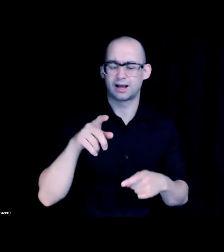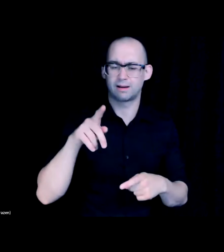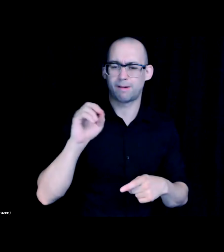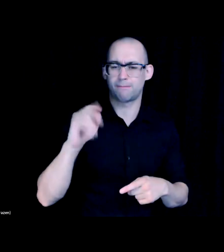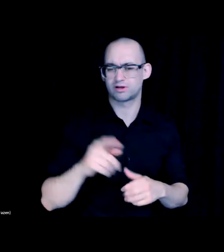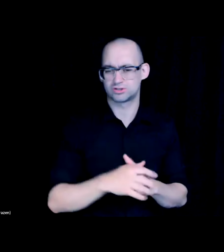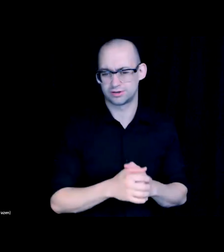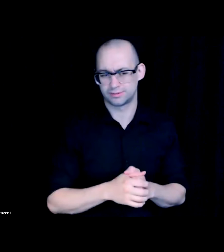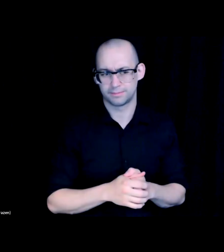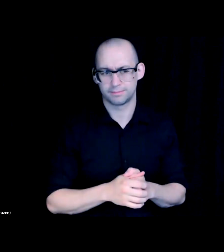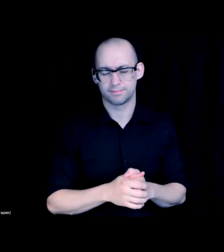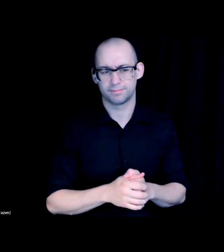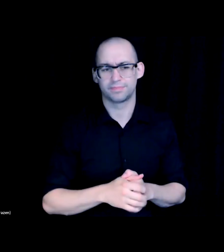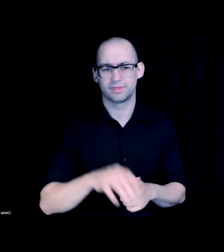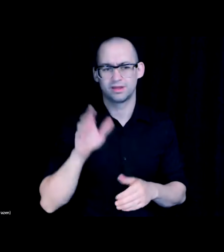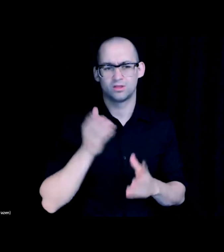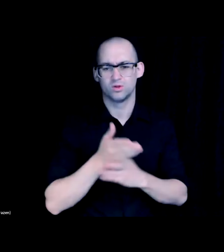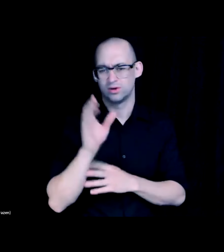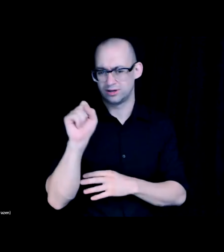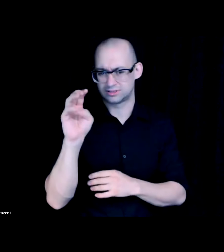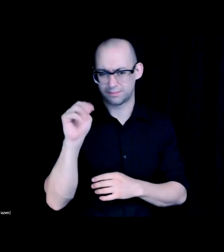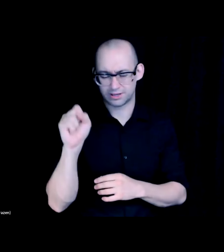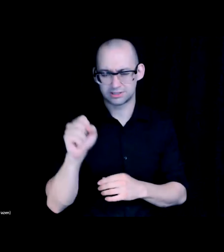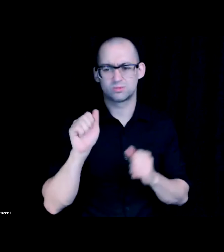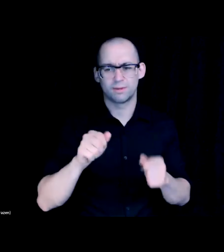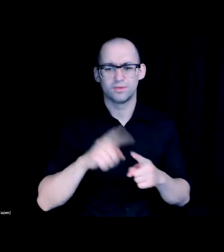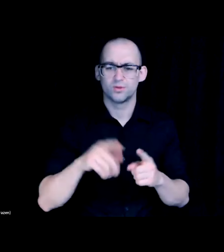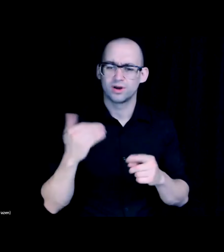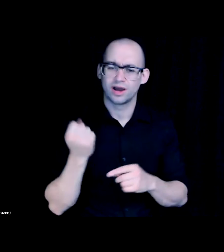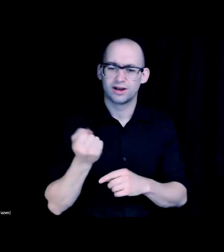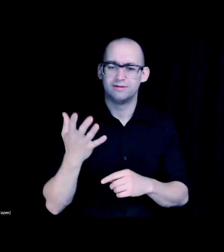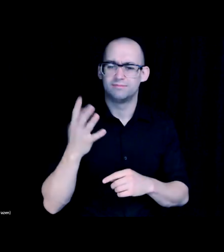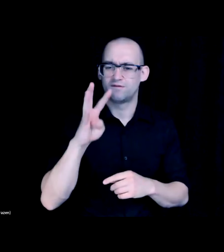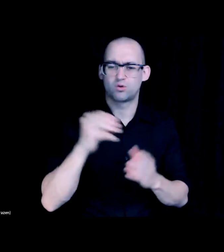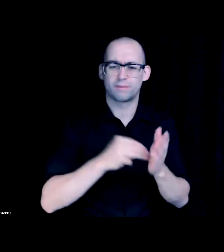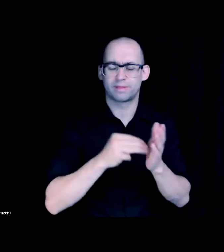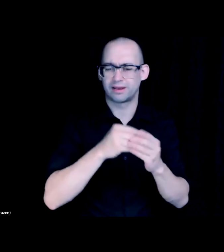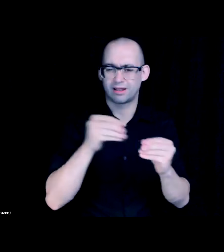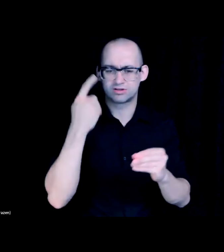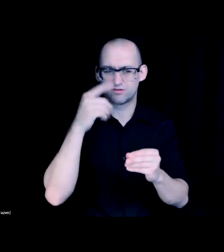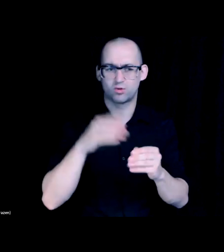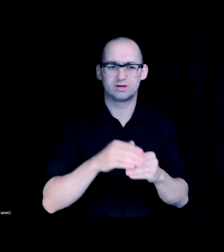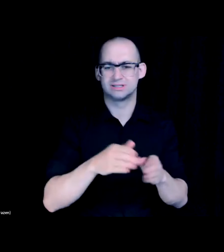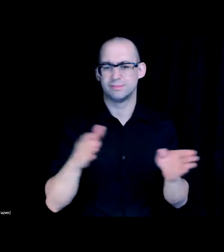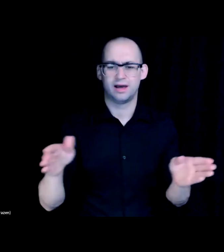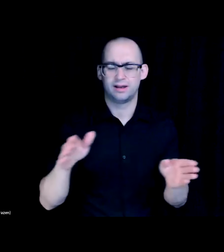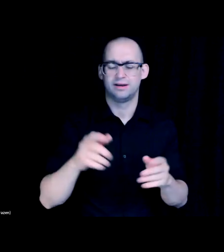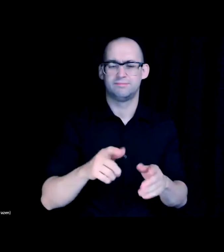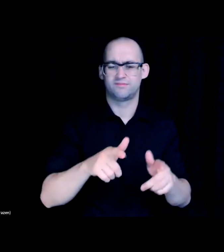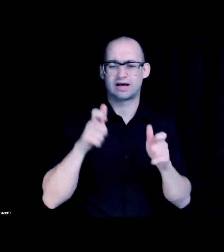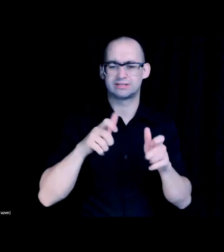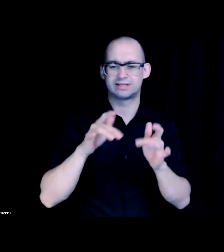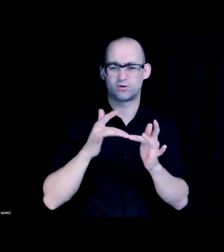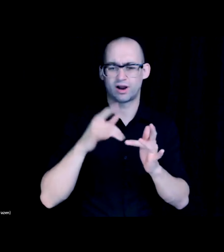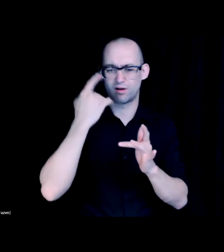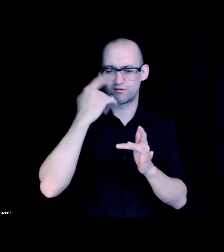over SMS. And with that work, we were able to help the city get $40 million to expand broadband specifically to